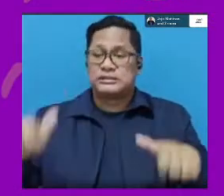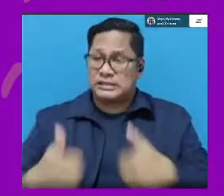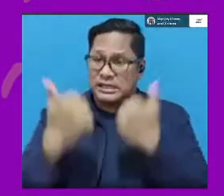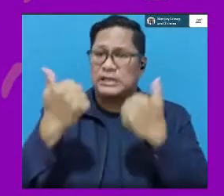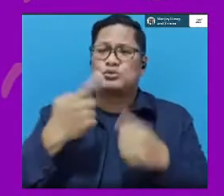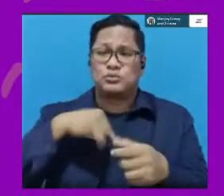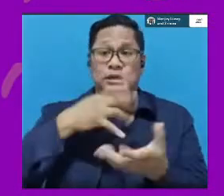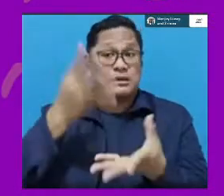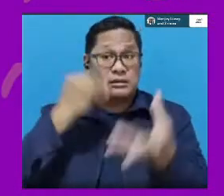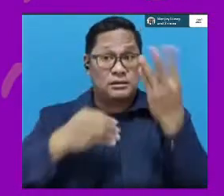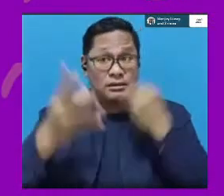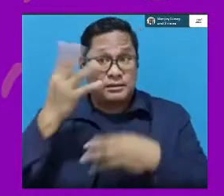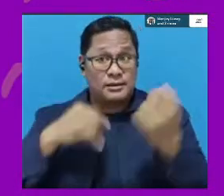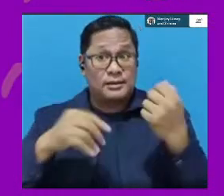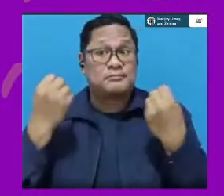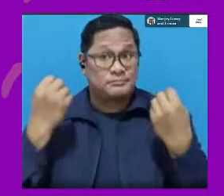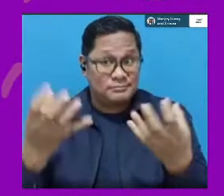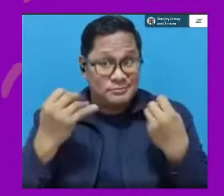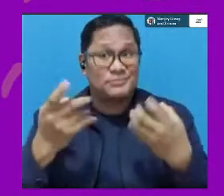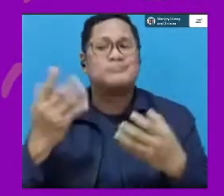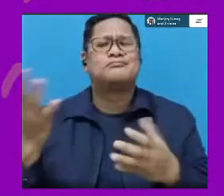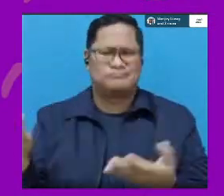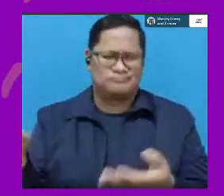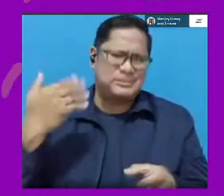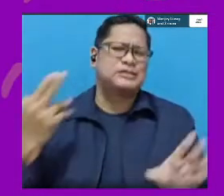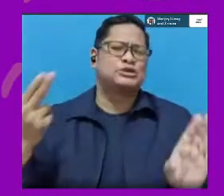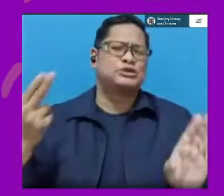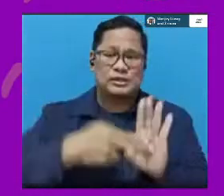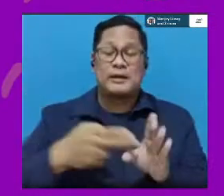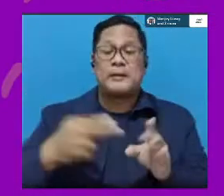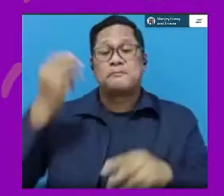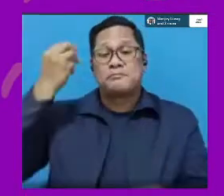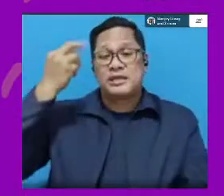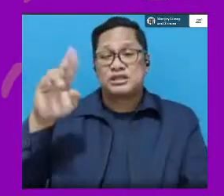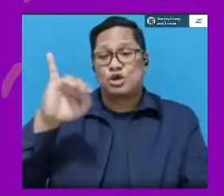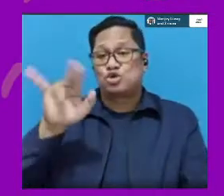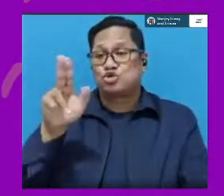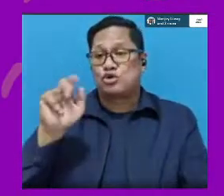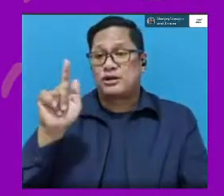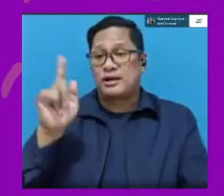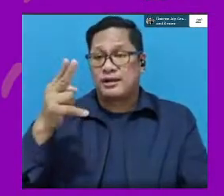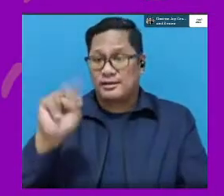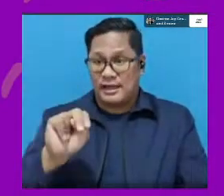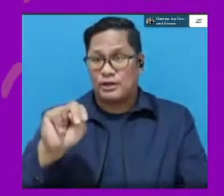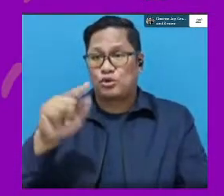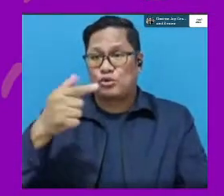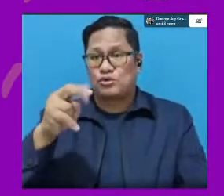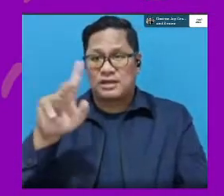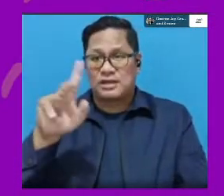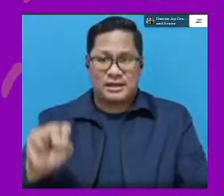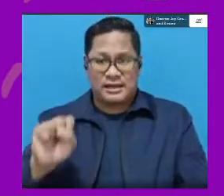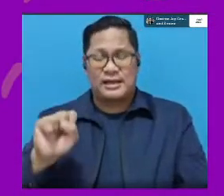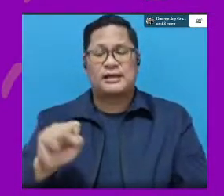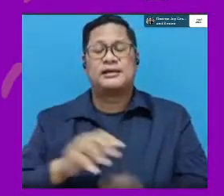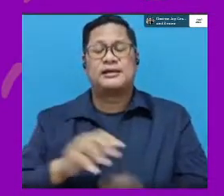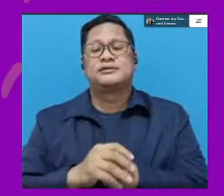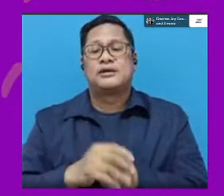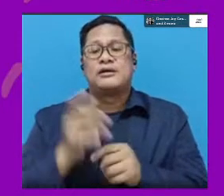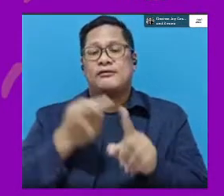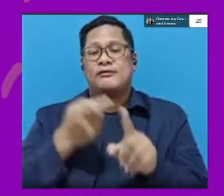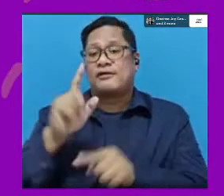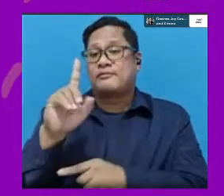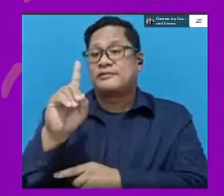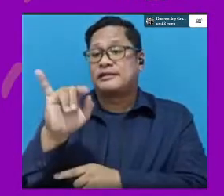lot. So please join me in welcoming Mr. Josel Gonzalez, Chief of Staff of Governor Arlene Bagao of Dinagat